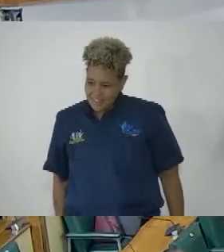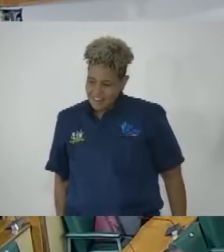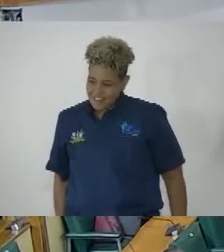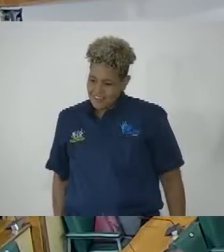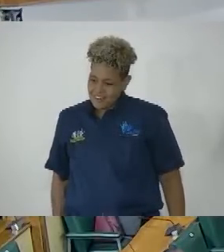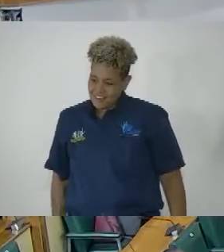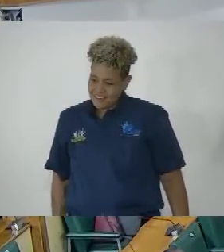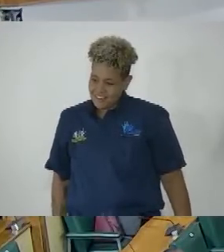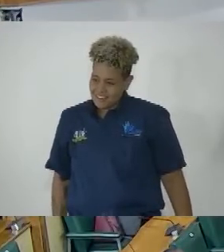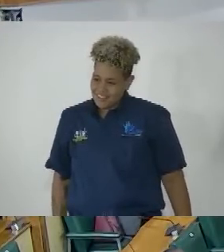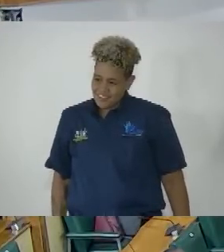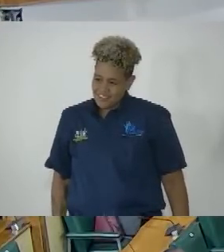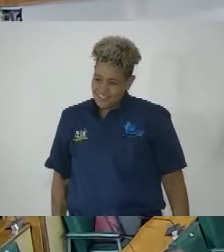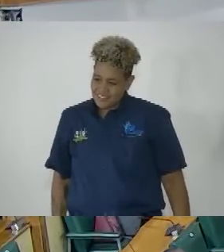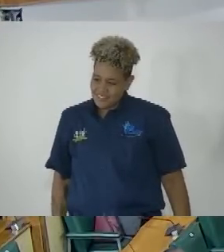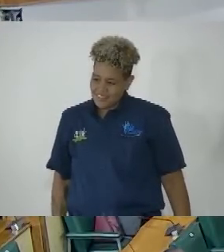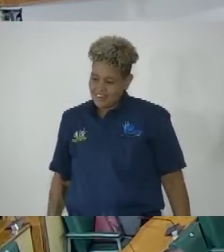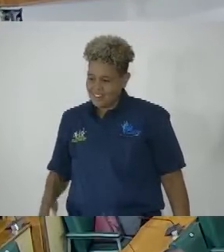You know, no.